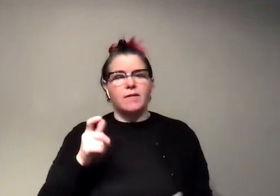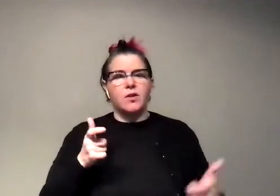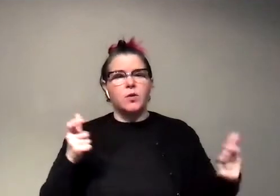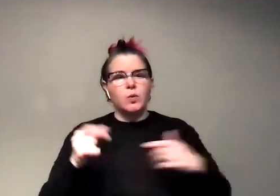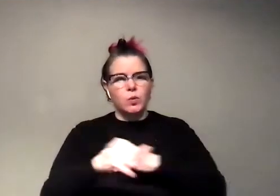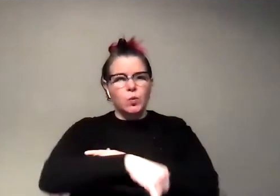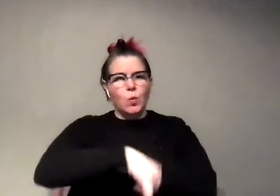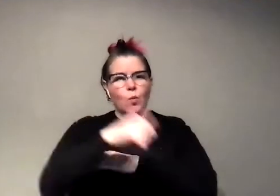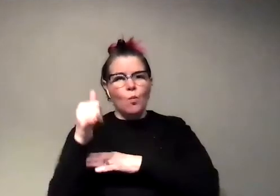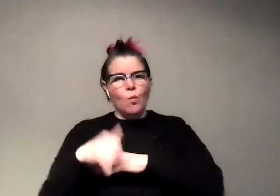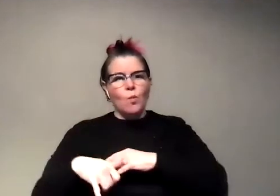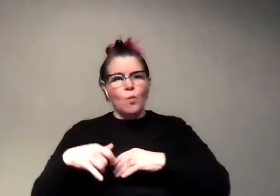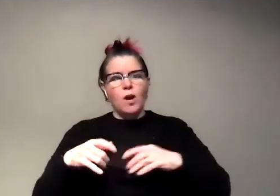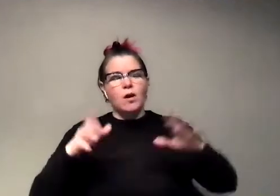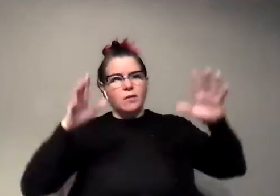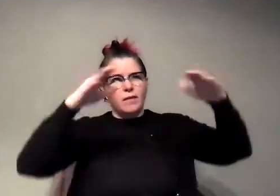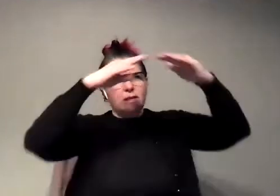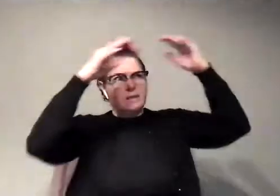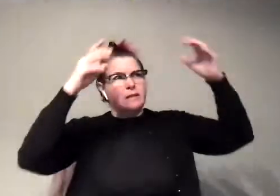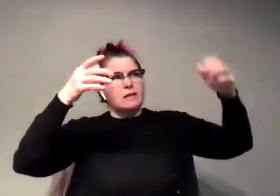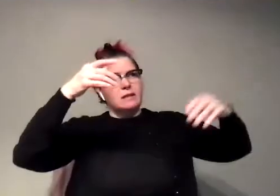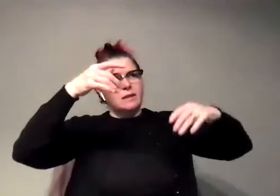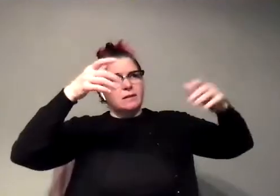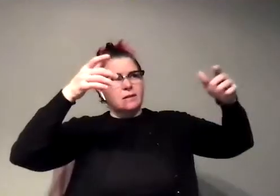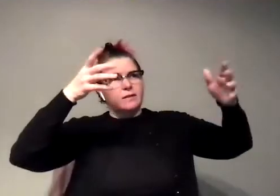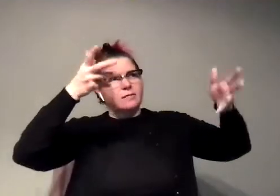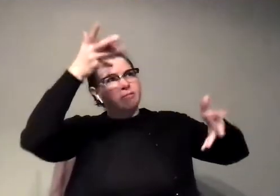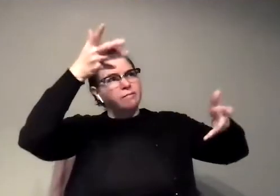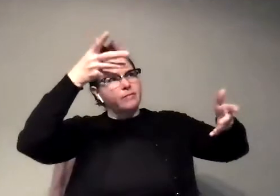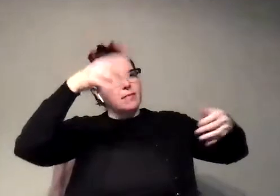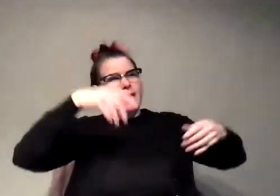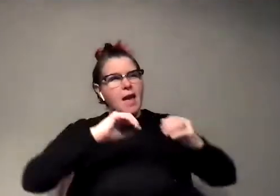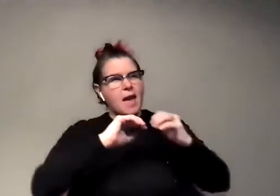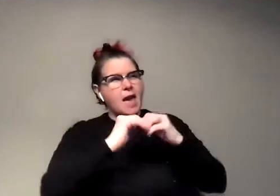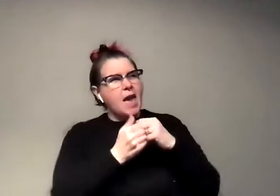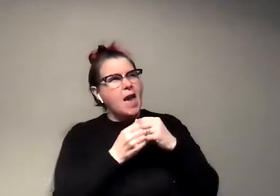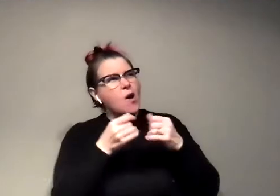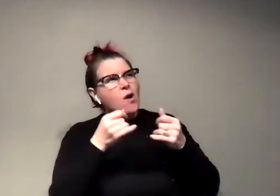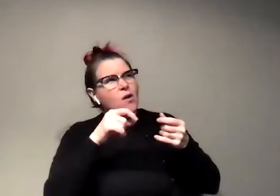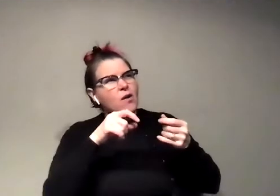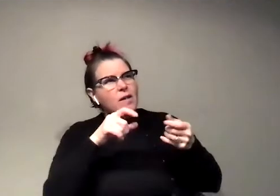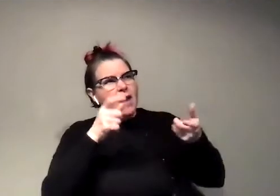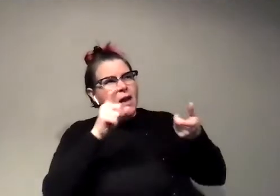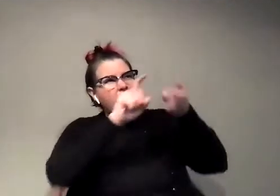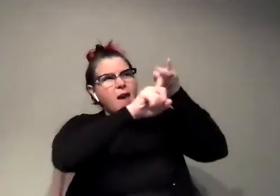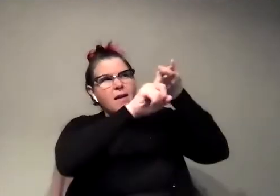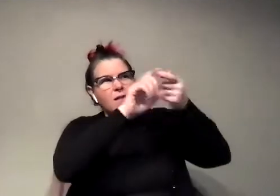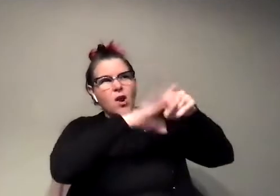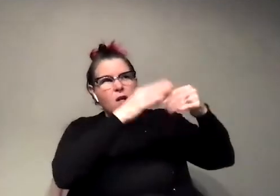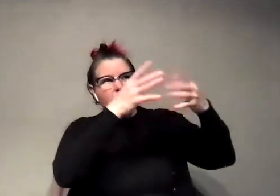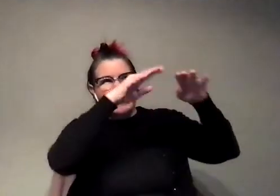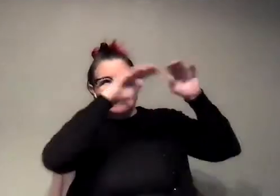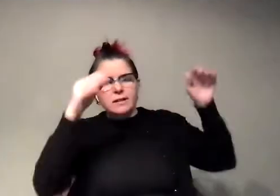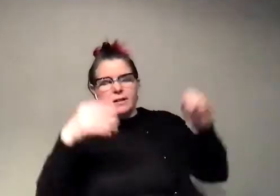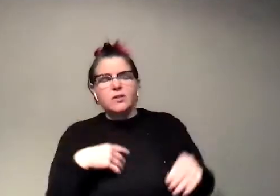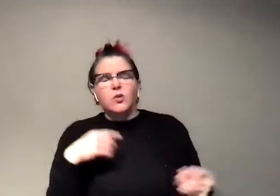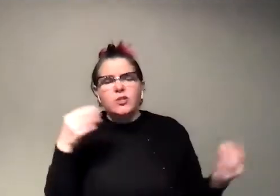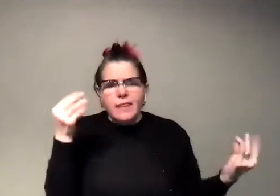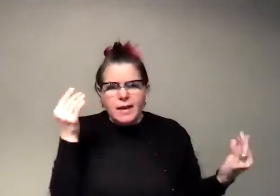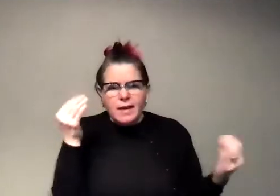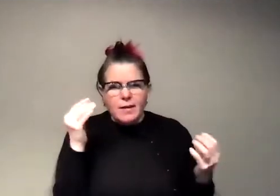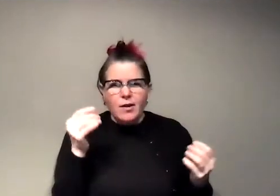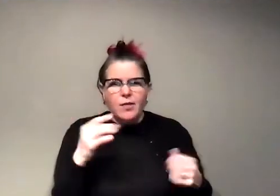was like hanging on the ceiling, and like I was always like, how did they get that thing there? You Yeah. know? So like just thinking about those